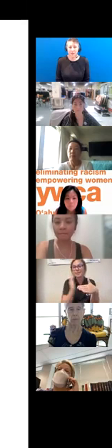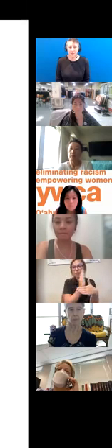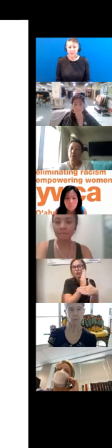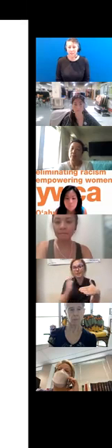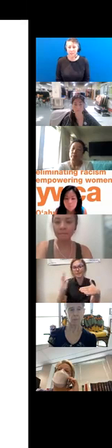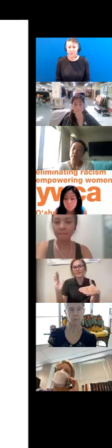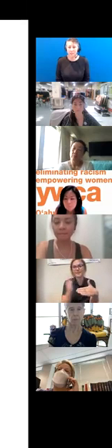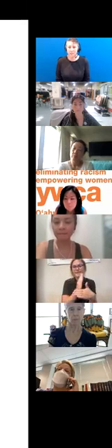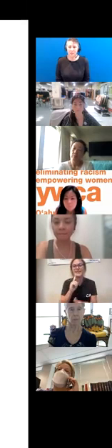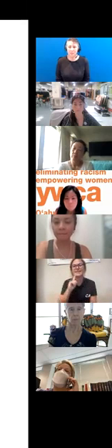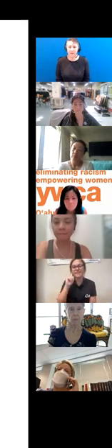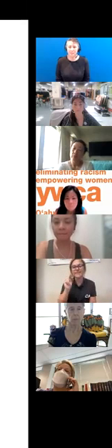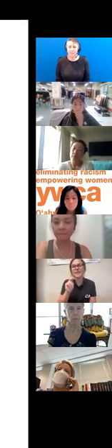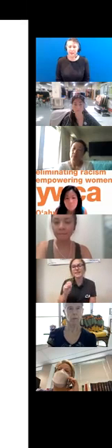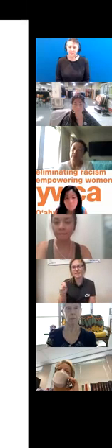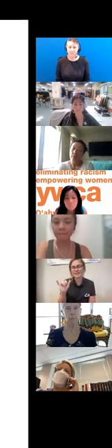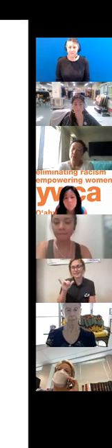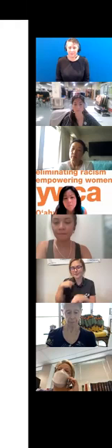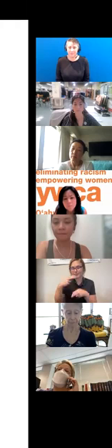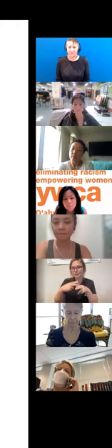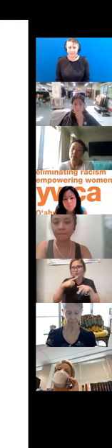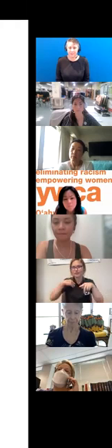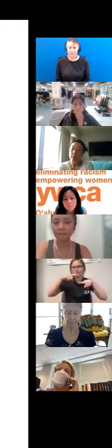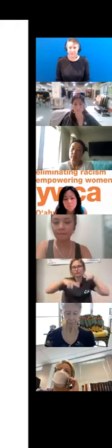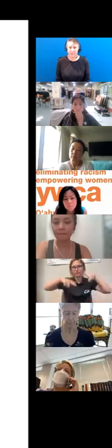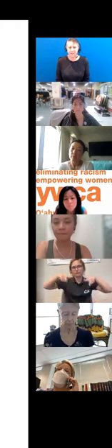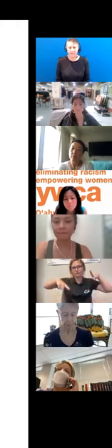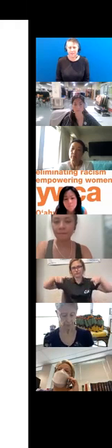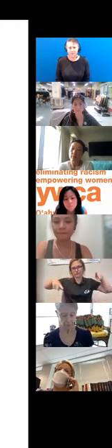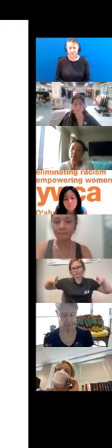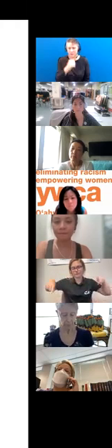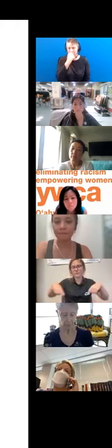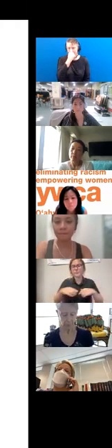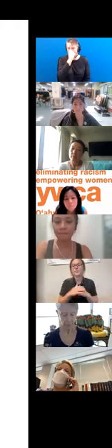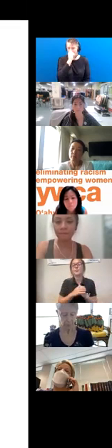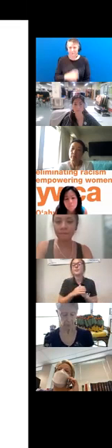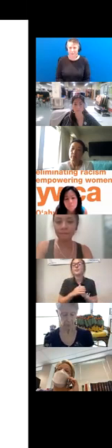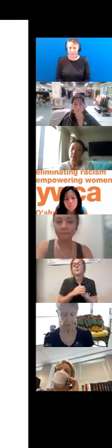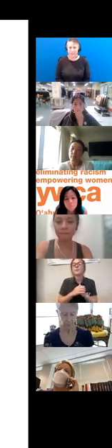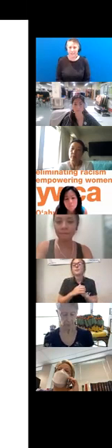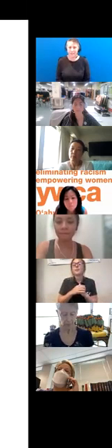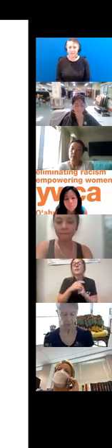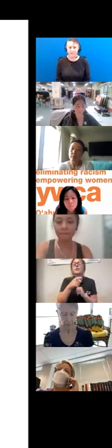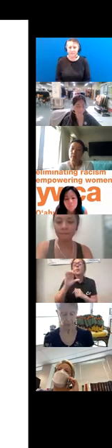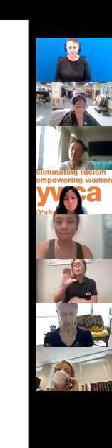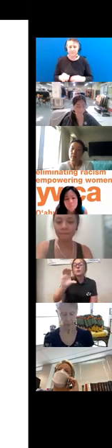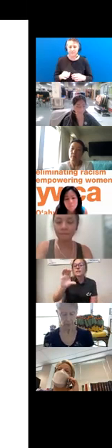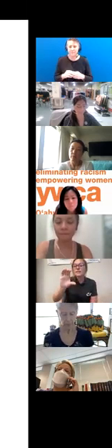Now, the next topic I want to talk about is the spectrum of deafness. And as I said before, that there's quite a variety.